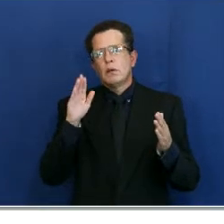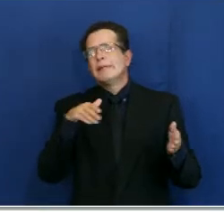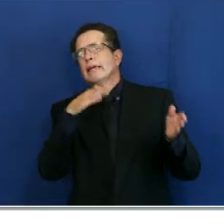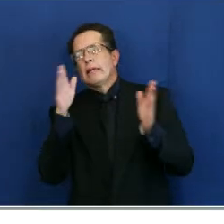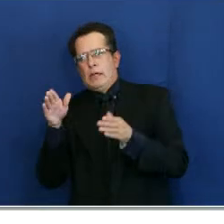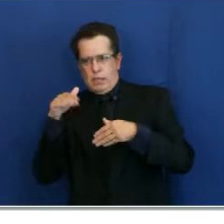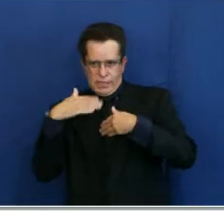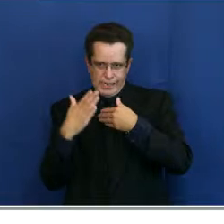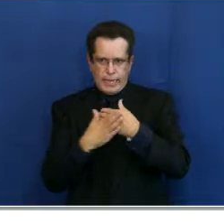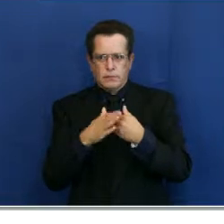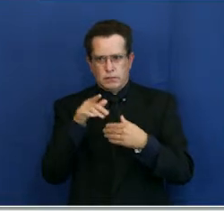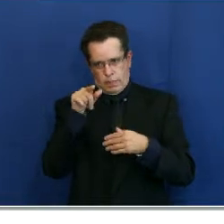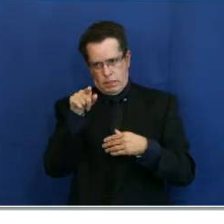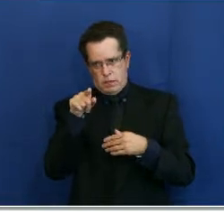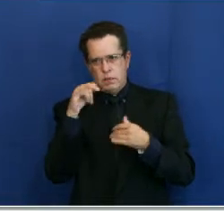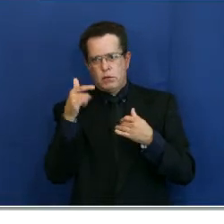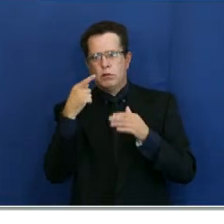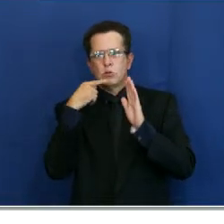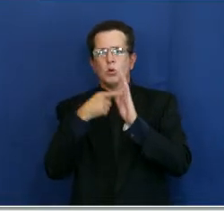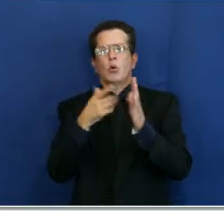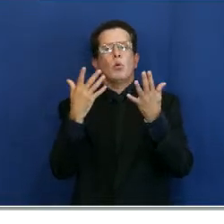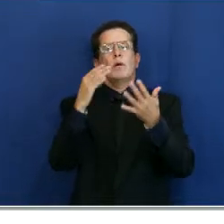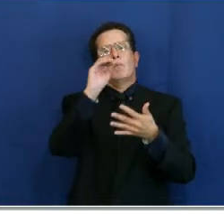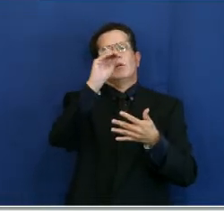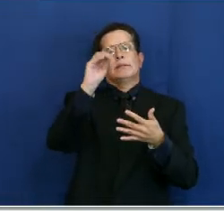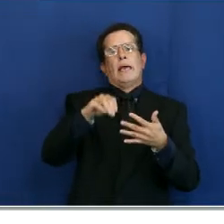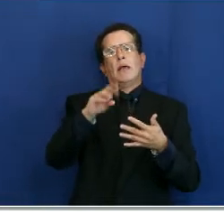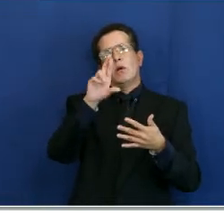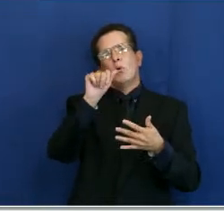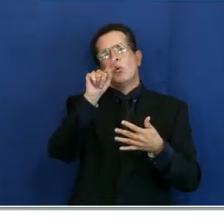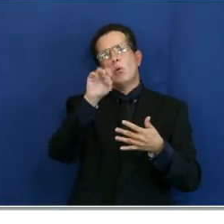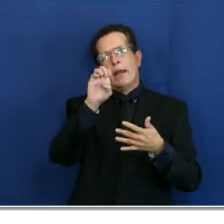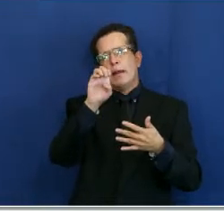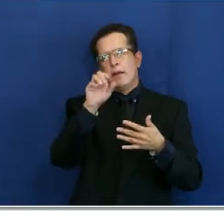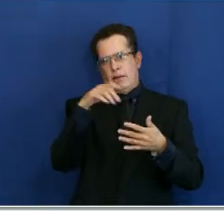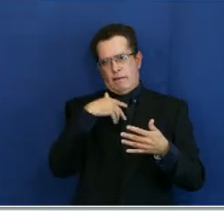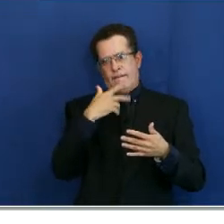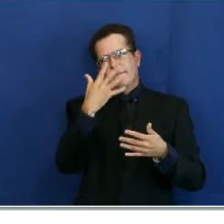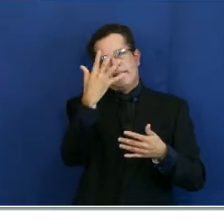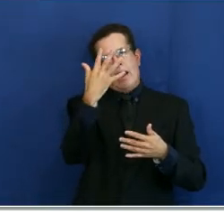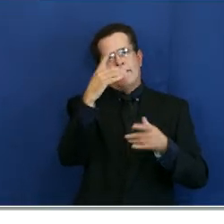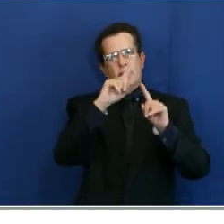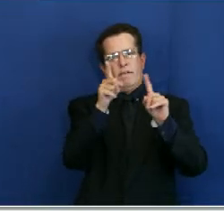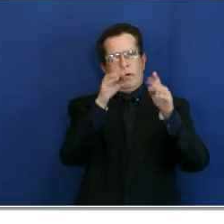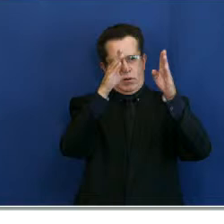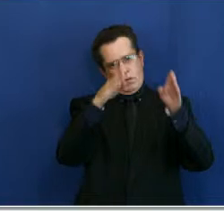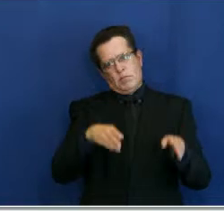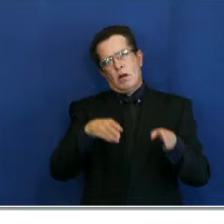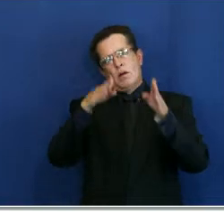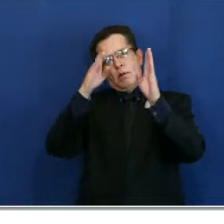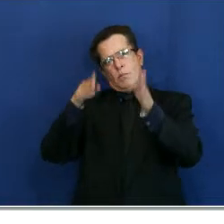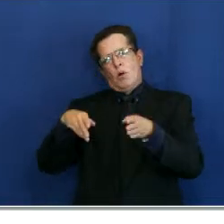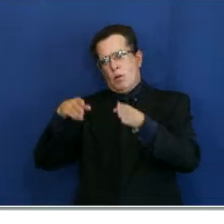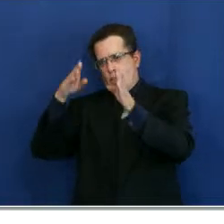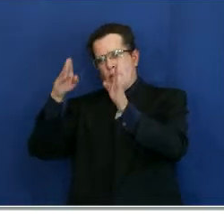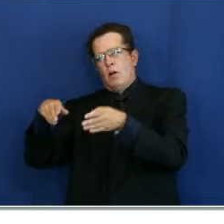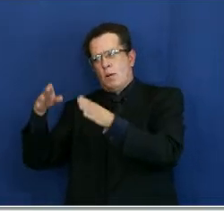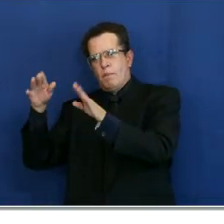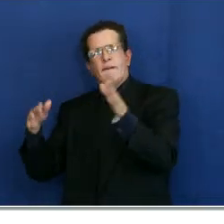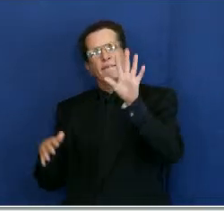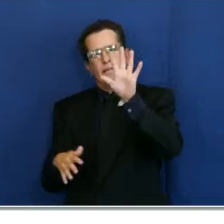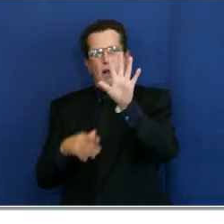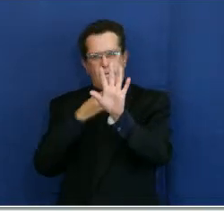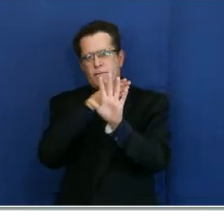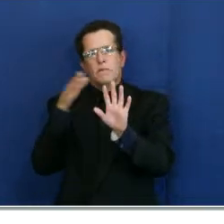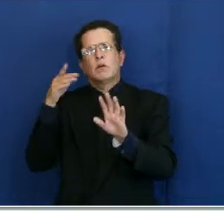actually the case rates and all of the other 5 metrics that are utilized for